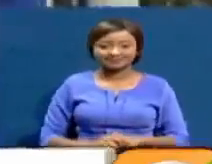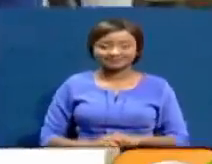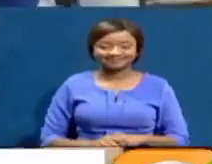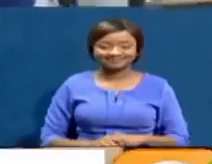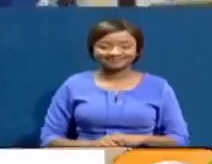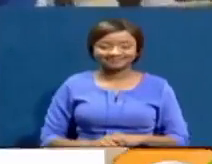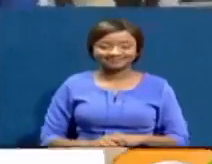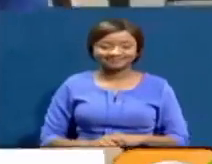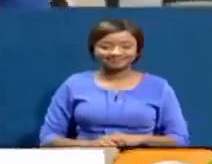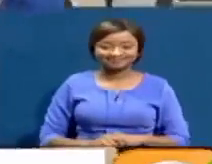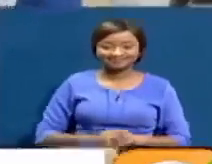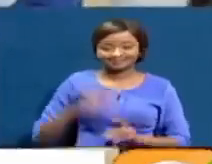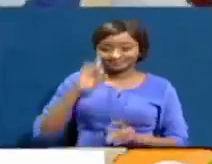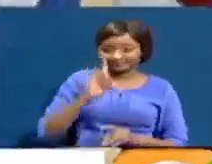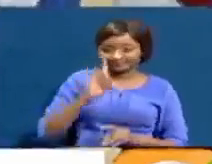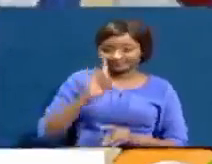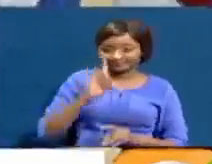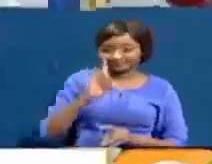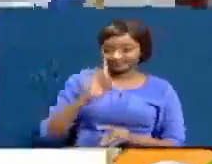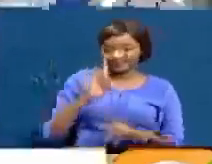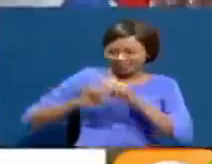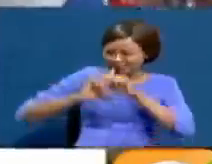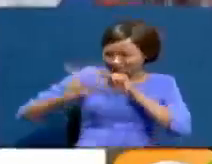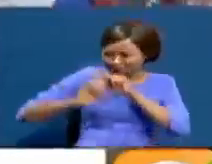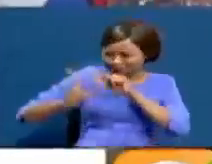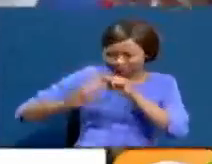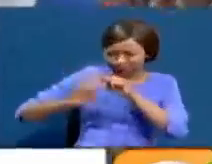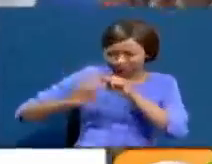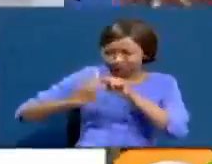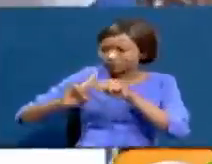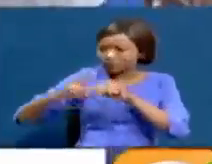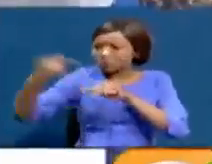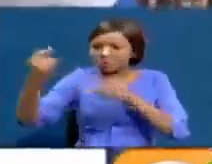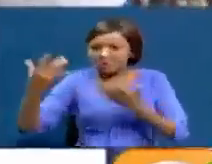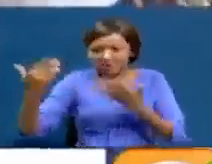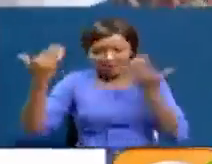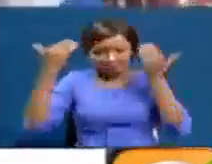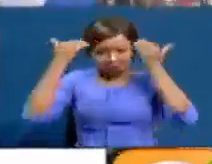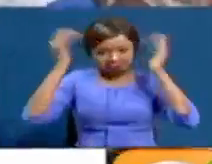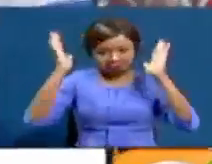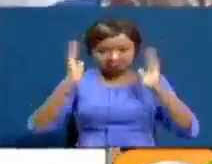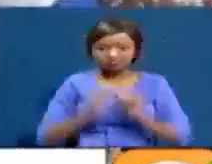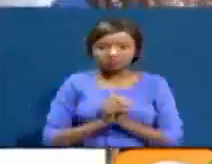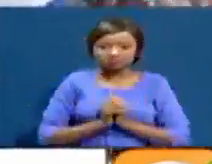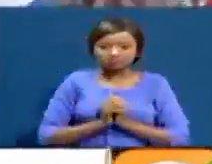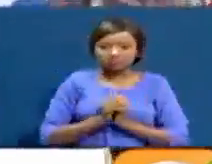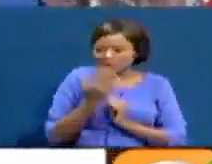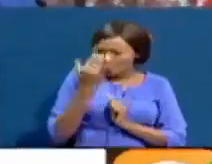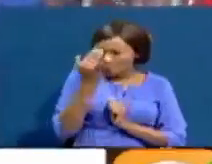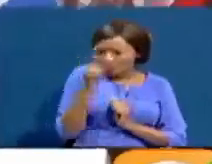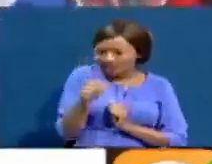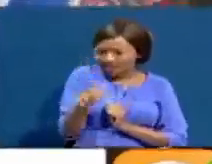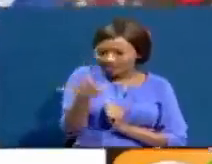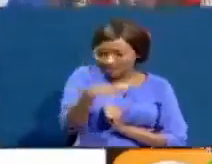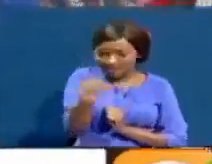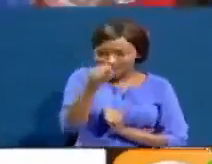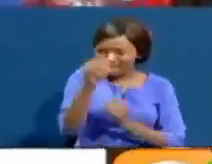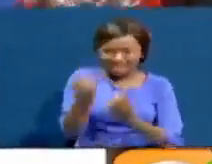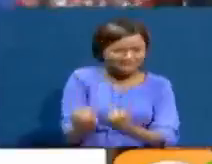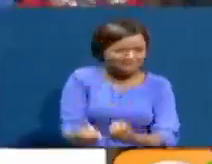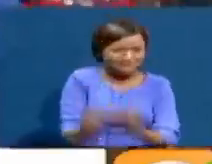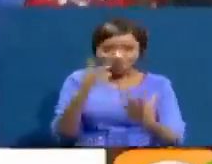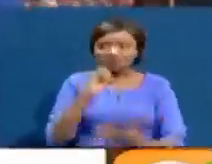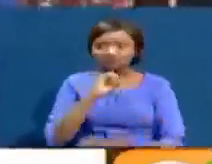In droves, they walked out of their home to the unknown. The dawn attack at Manda airstrip had